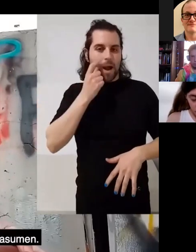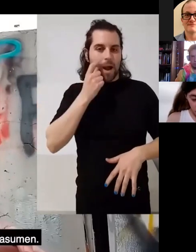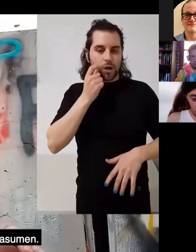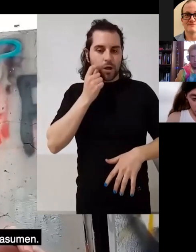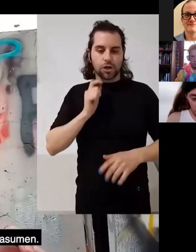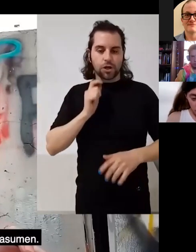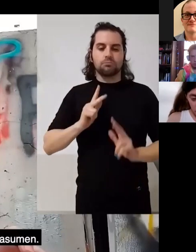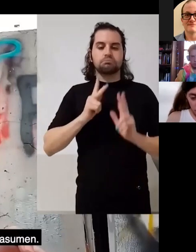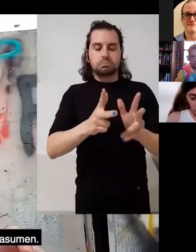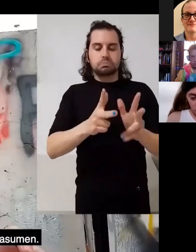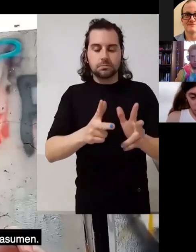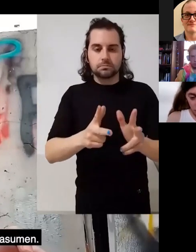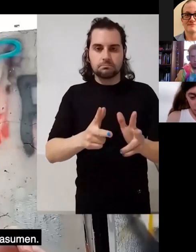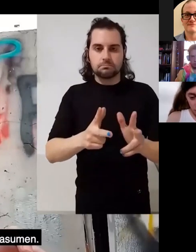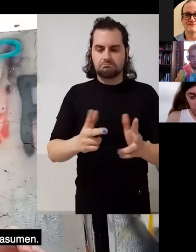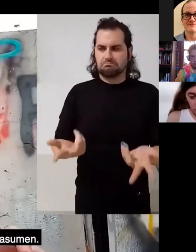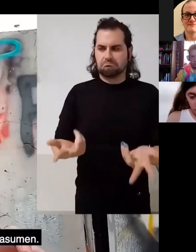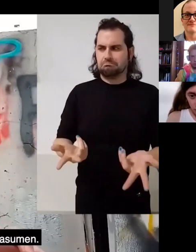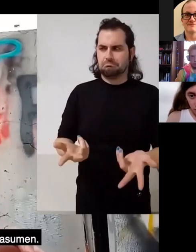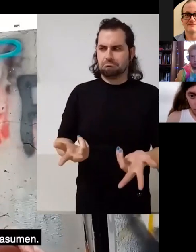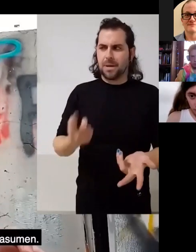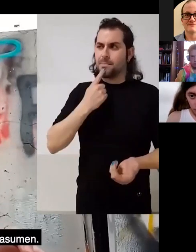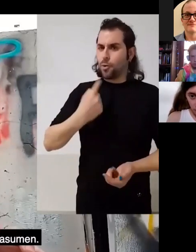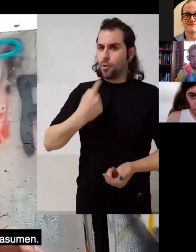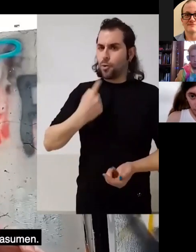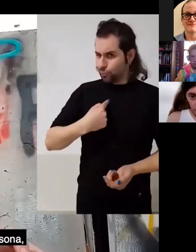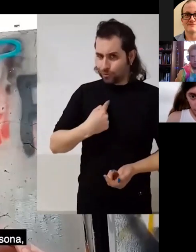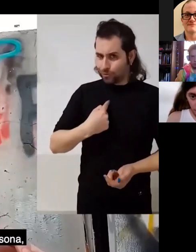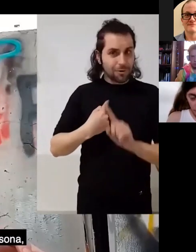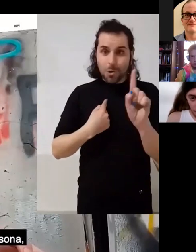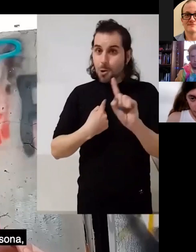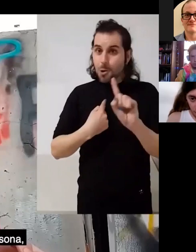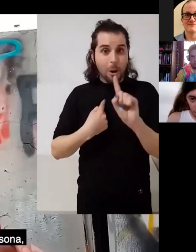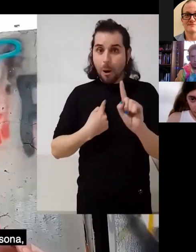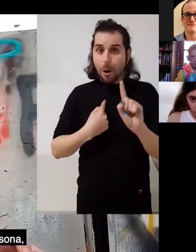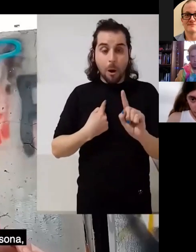but actually my pronouns are neutral.